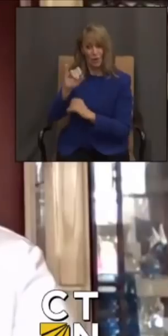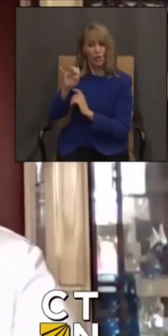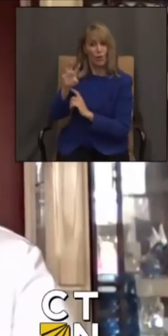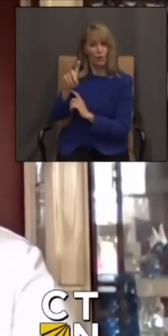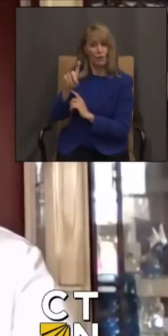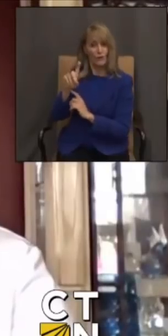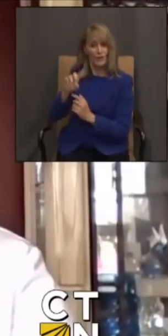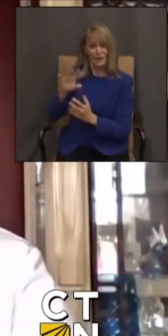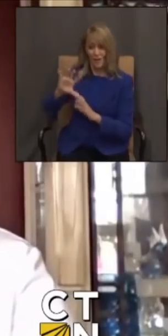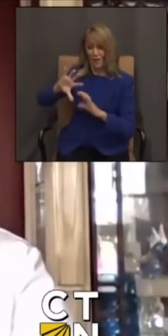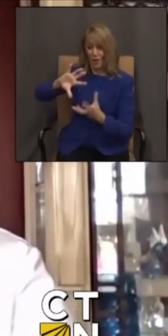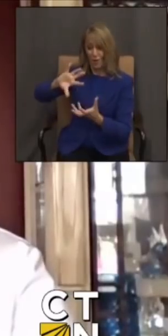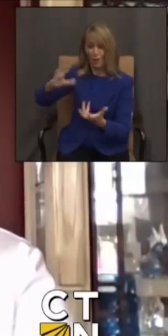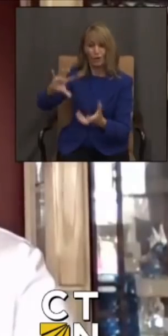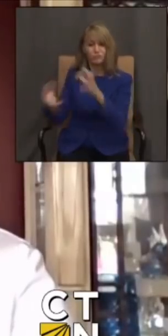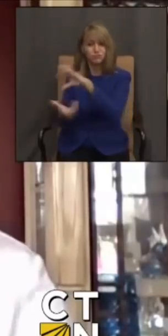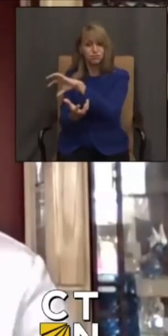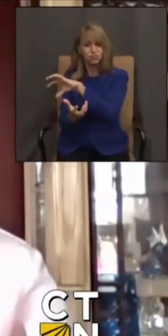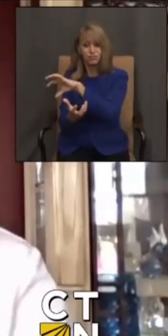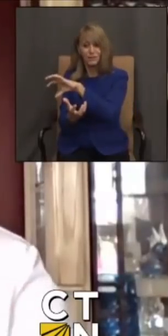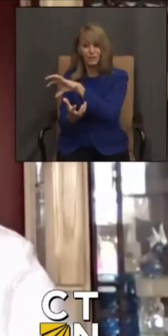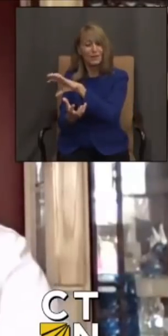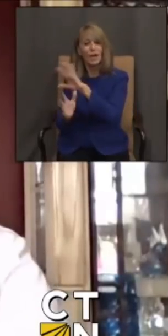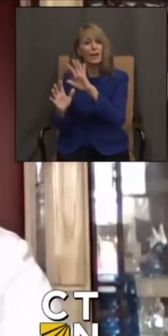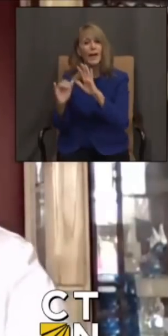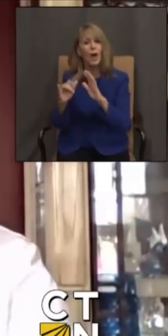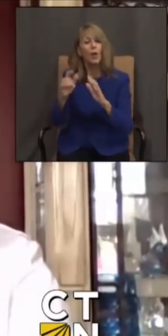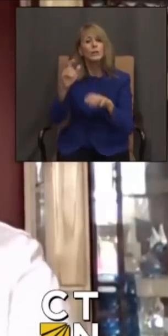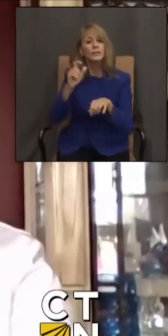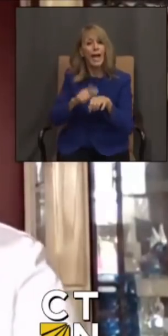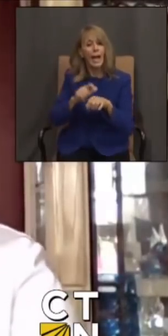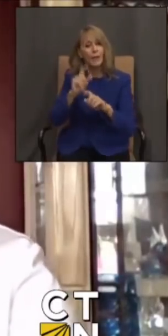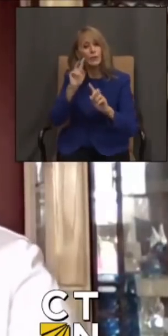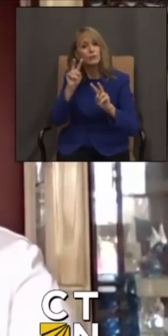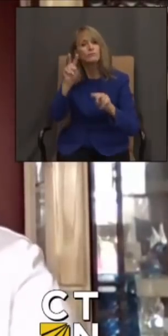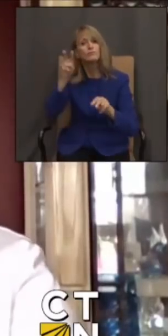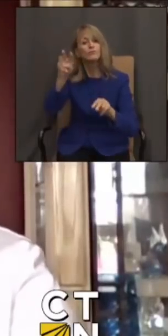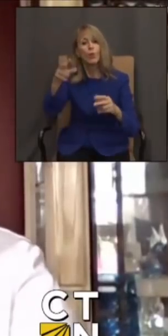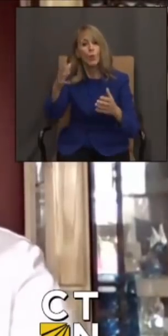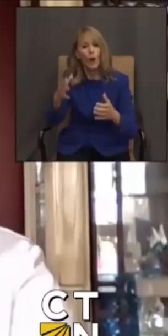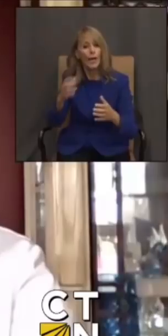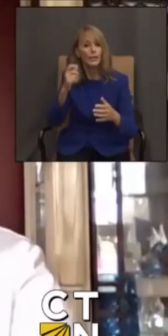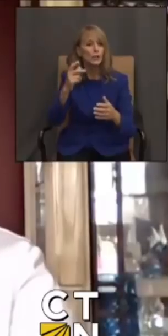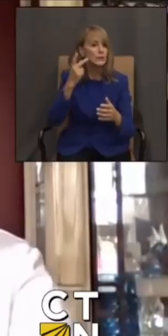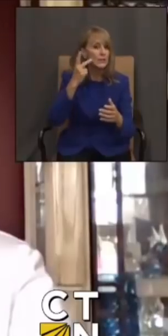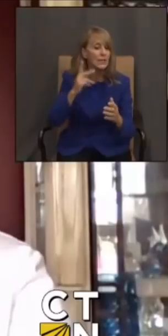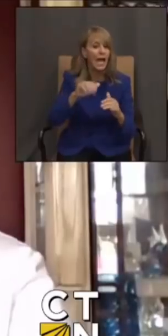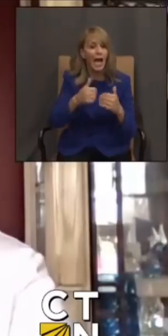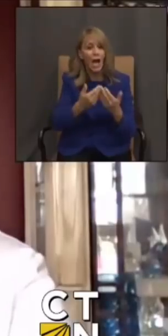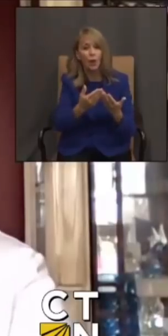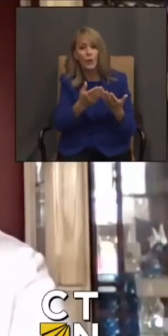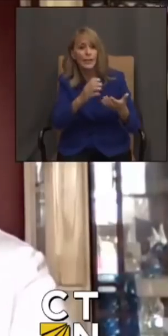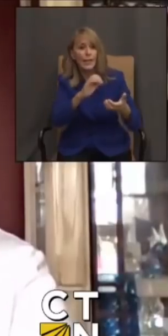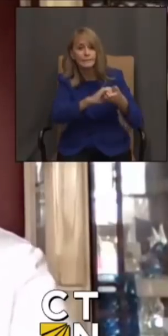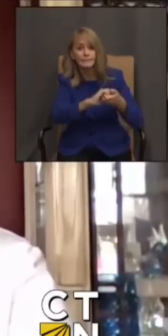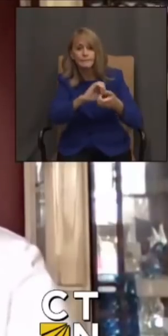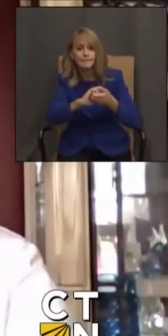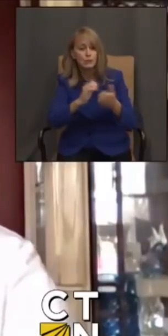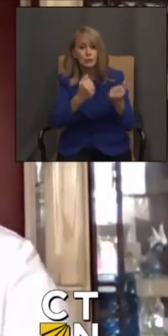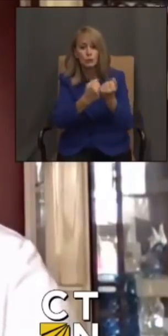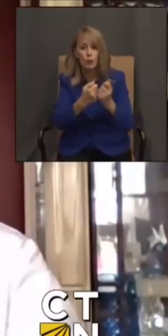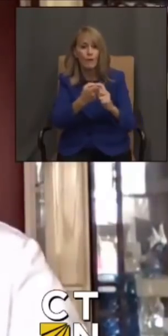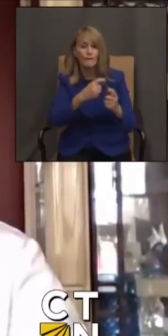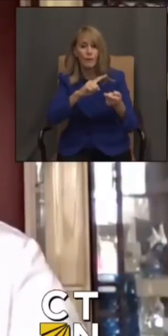emotional recovery of using the supports of our families, our friends, our neighbors, and then the more formal supports